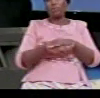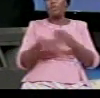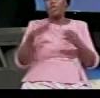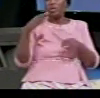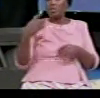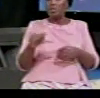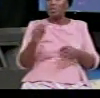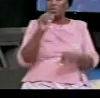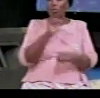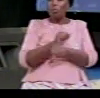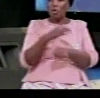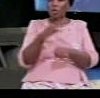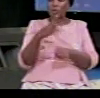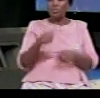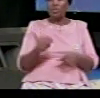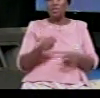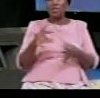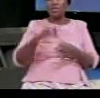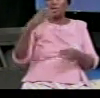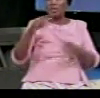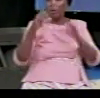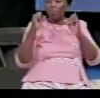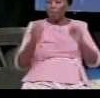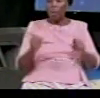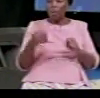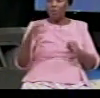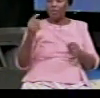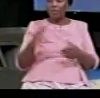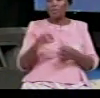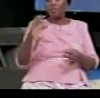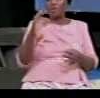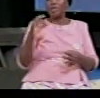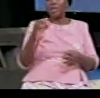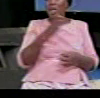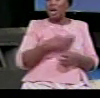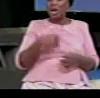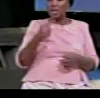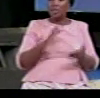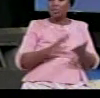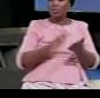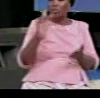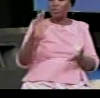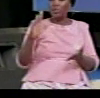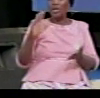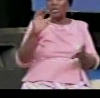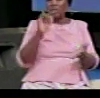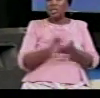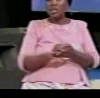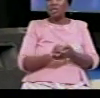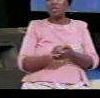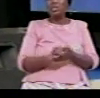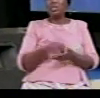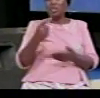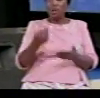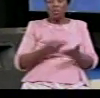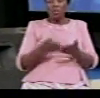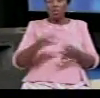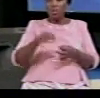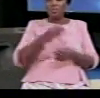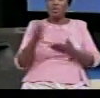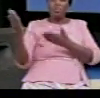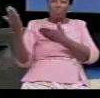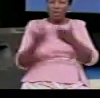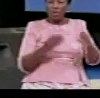the Spirit, the power of the Spirit, and the glory that the Holy Spirit brings in our life is